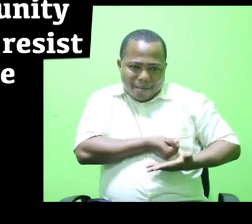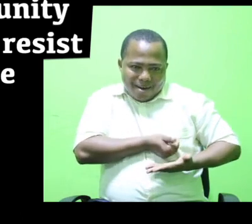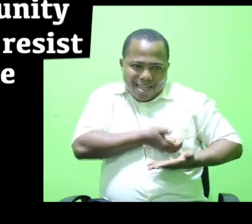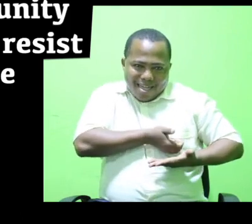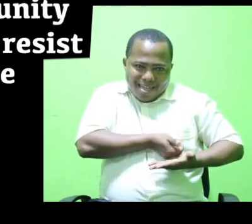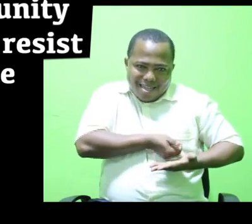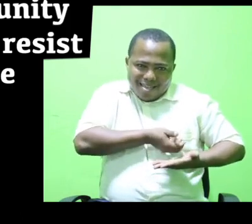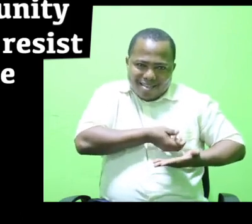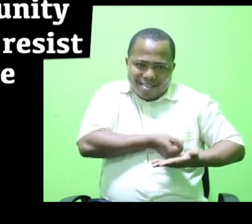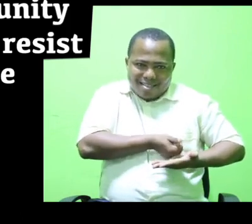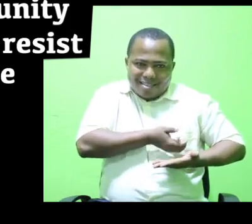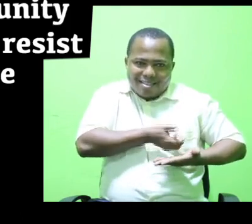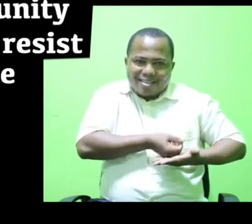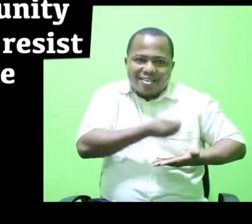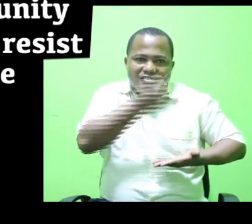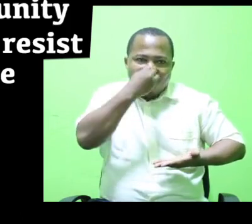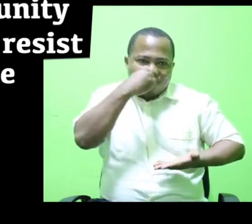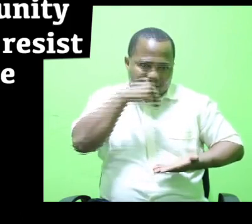breastfeeding,